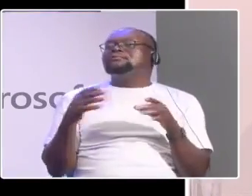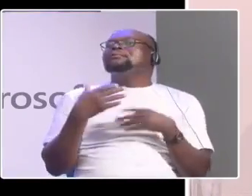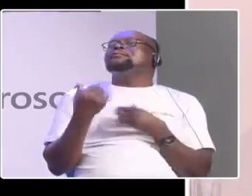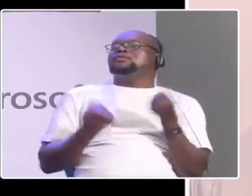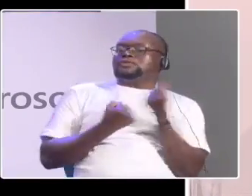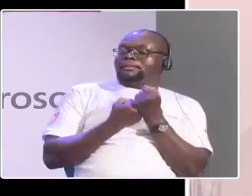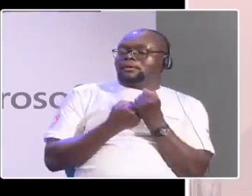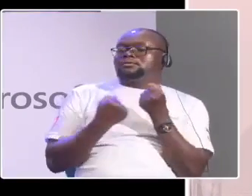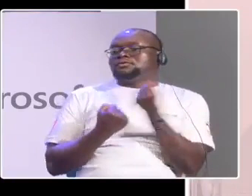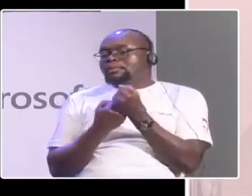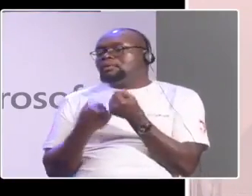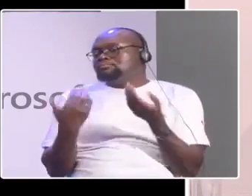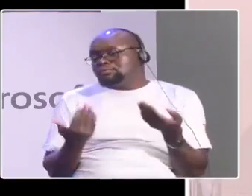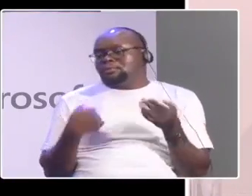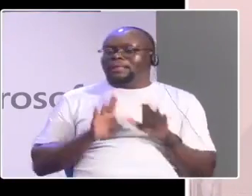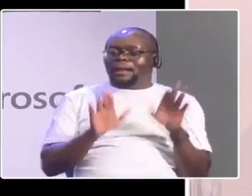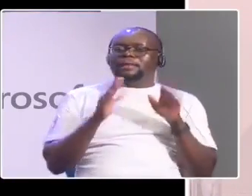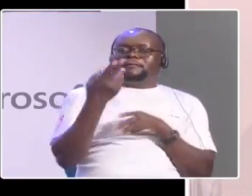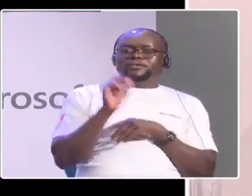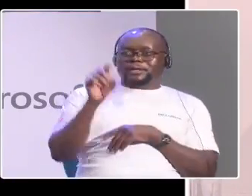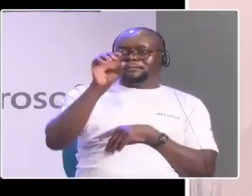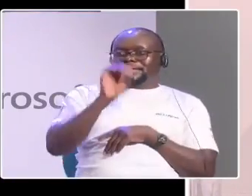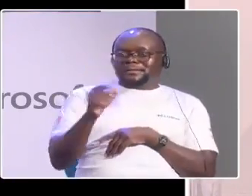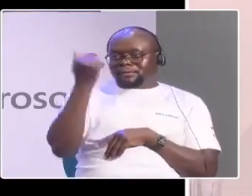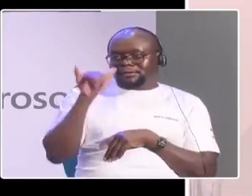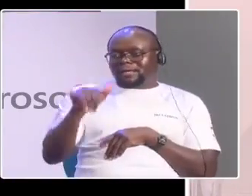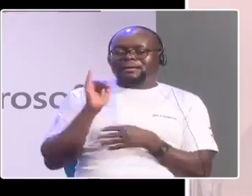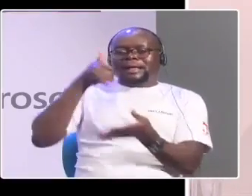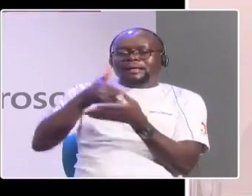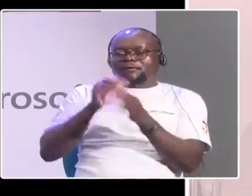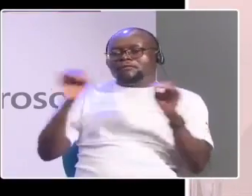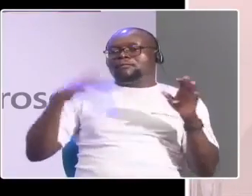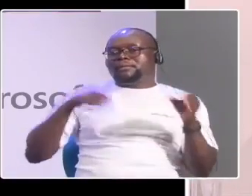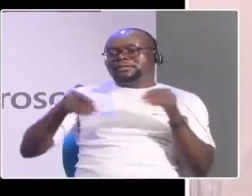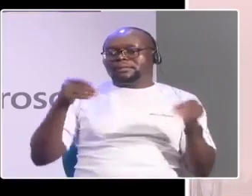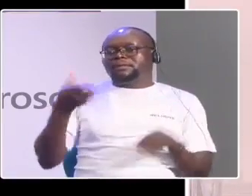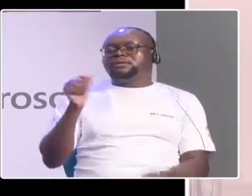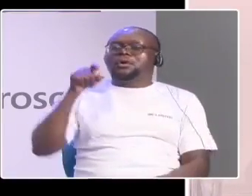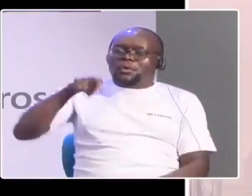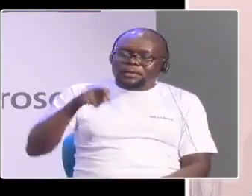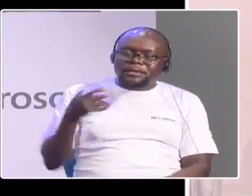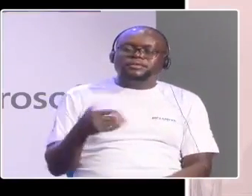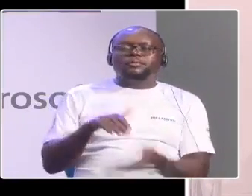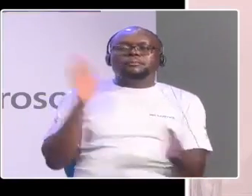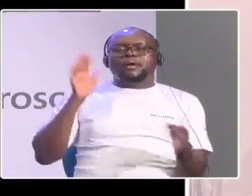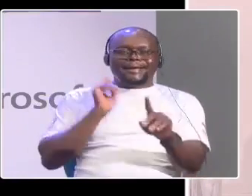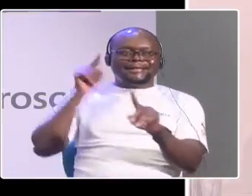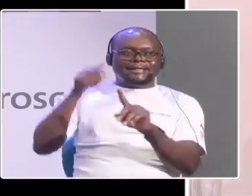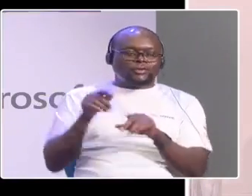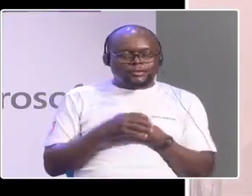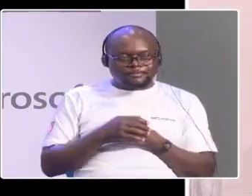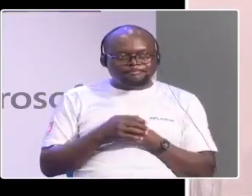it this way or that way and leave out 20%, because that's going to exclude people with disabilities. So we need to be extremely